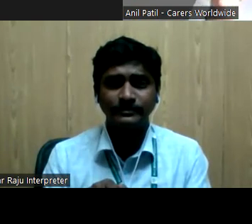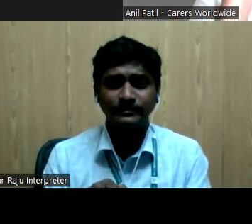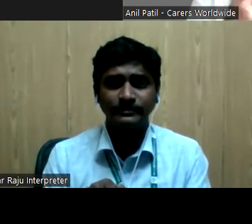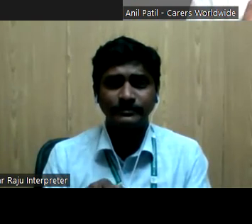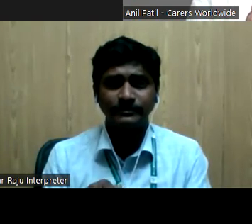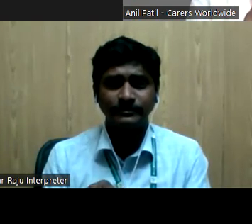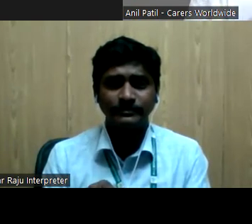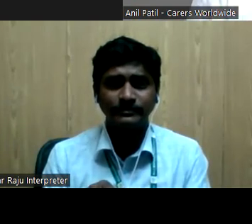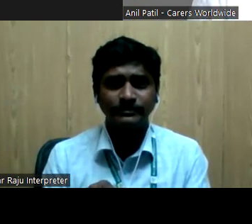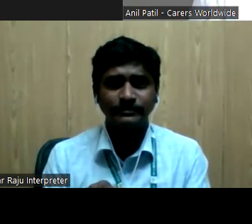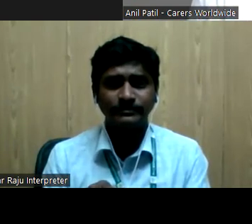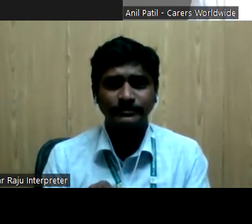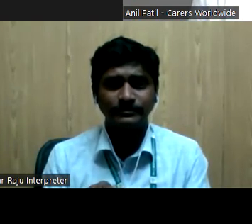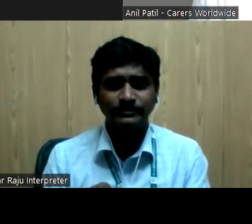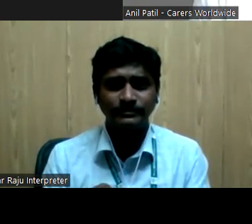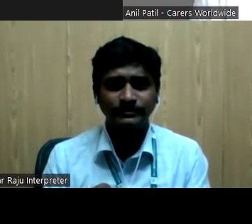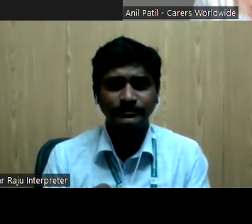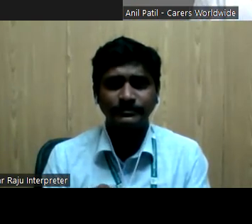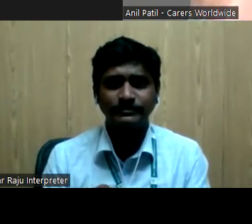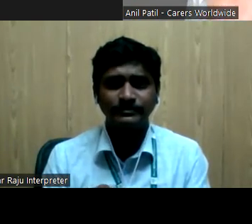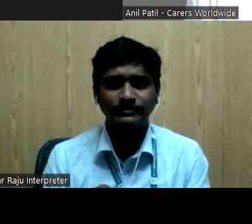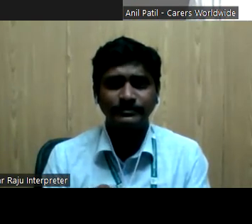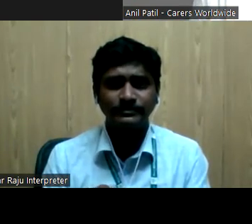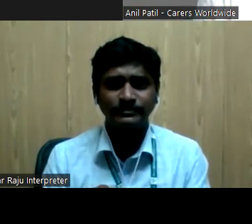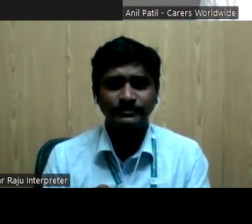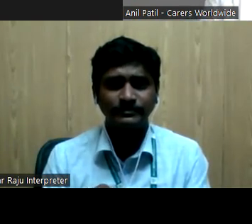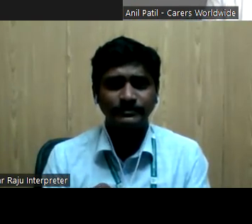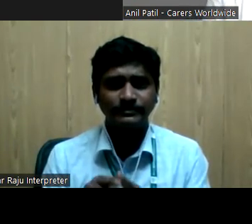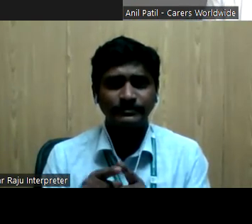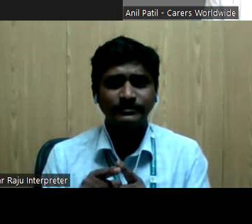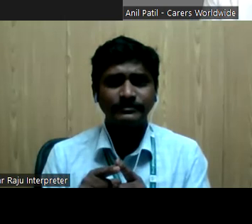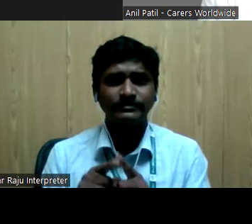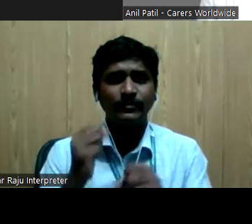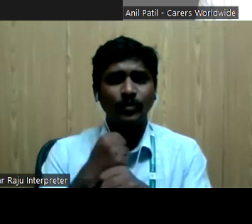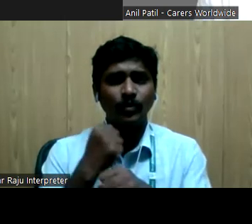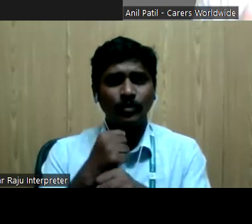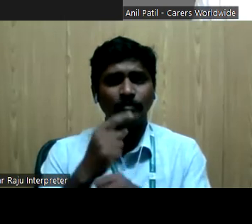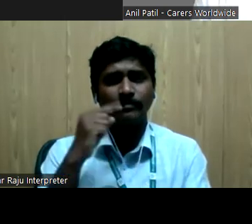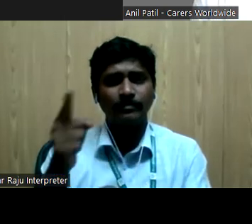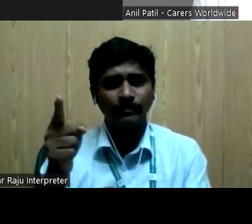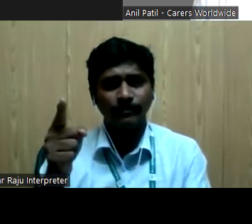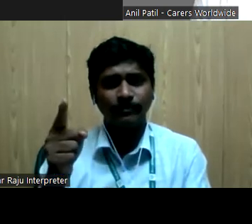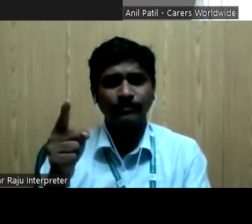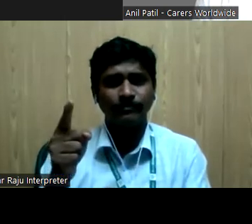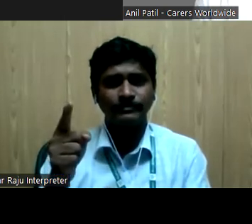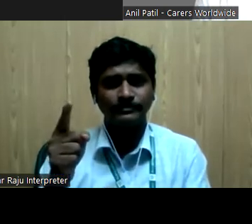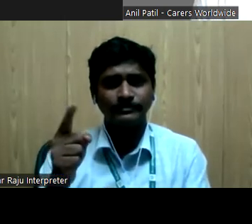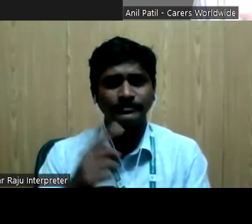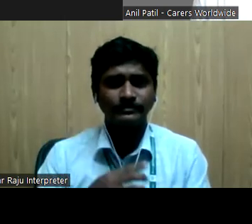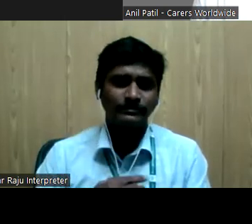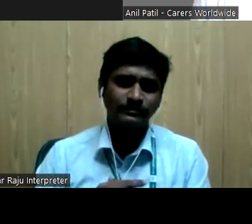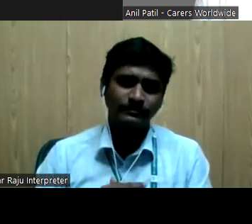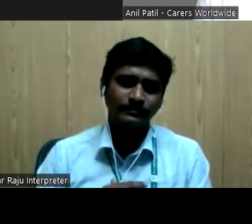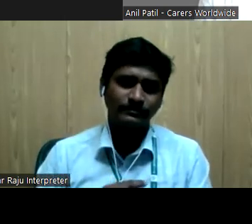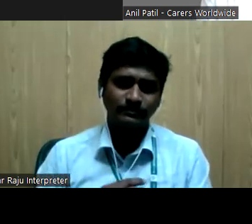carers. And similarly, Odisha government has forwarded and the Tamil Nadu government has forwarded. I would request Telangana government, now the